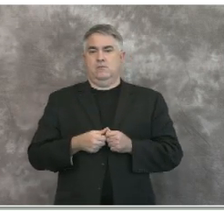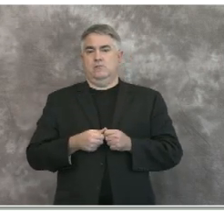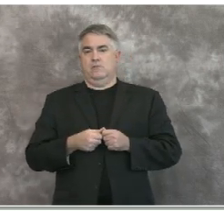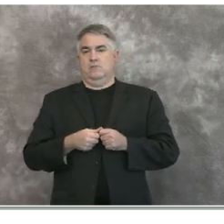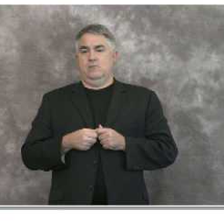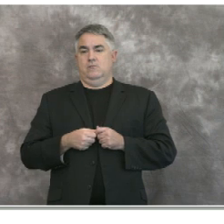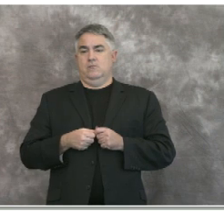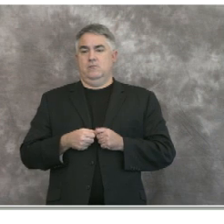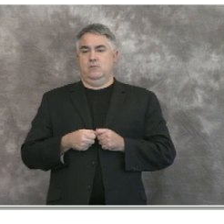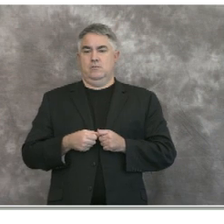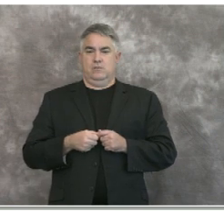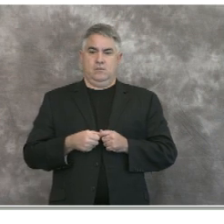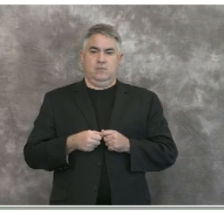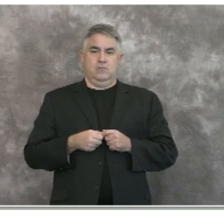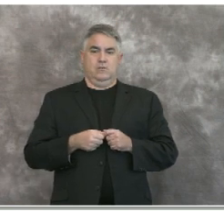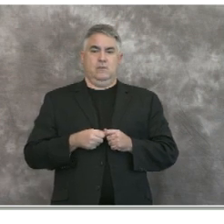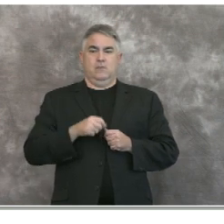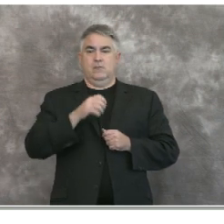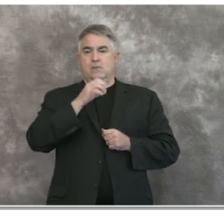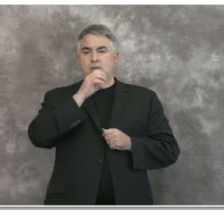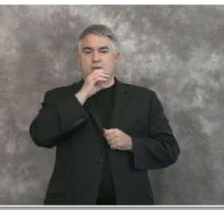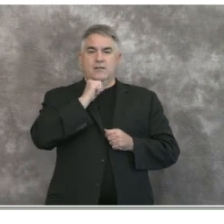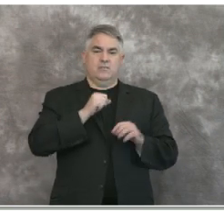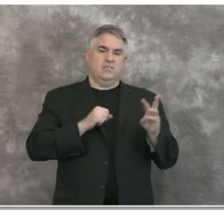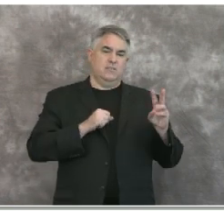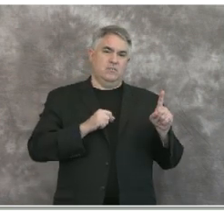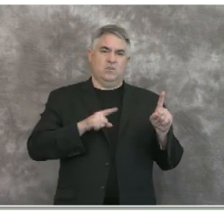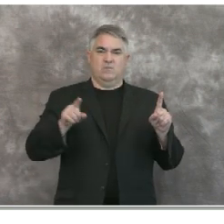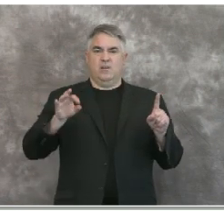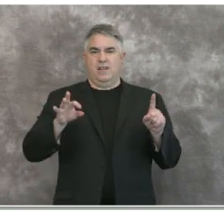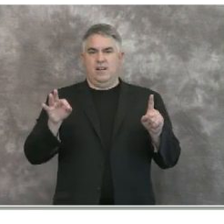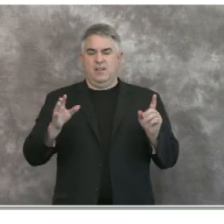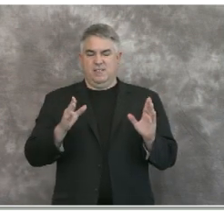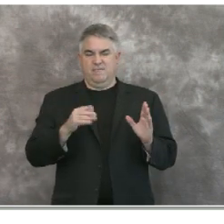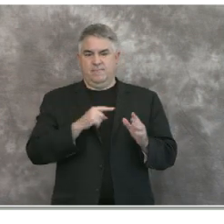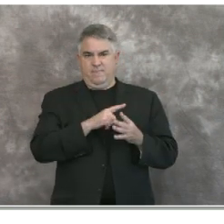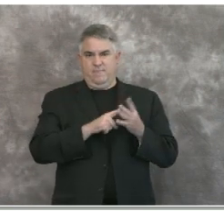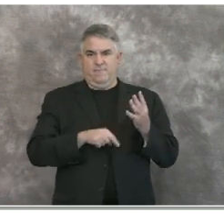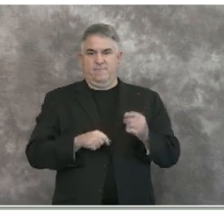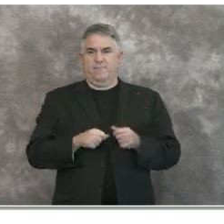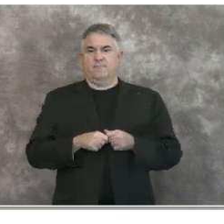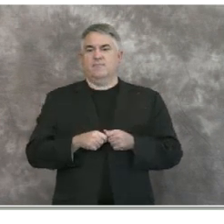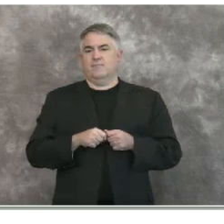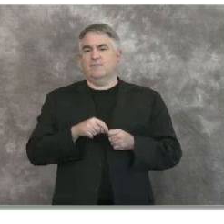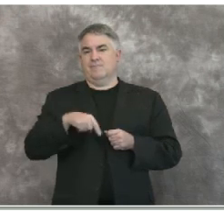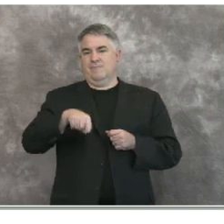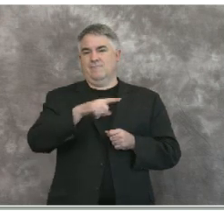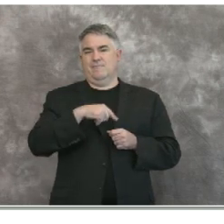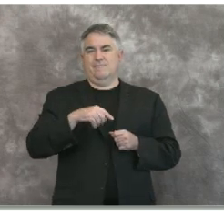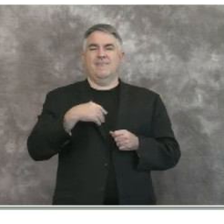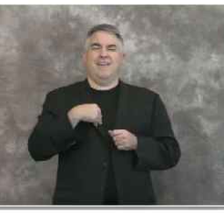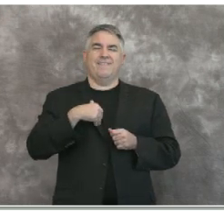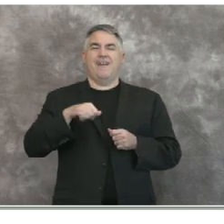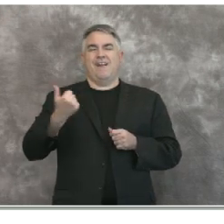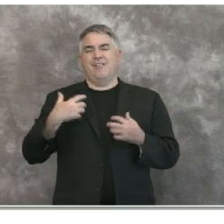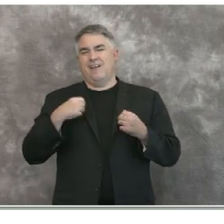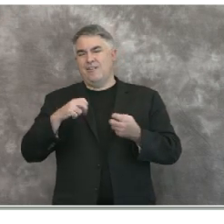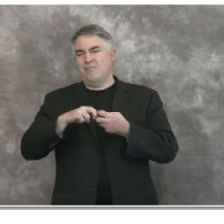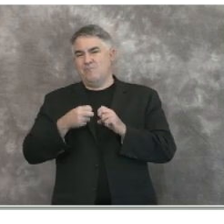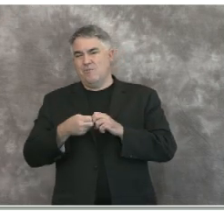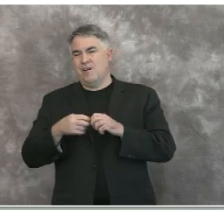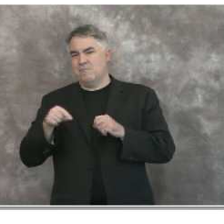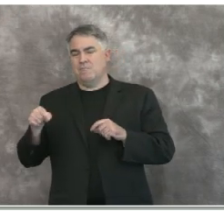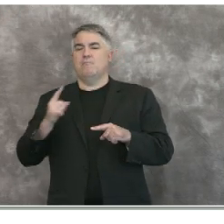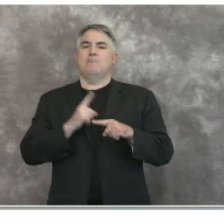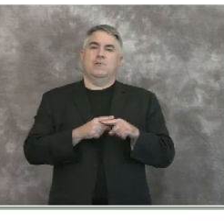age range is from 61 to 99 years of age, and all of these individuals did have underlying medical conditions such